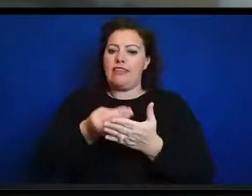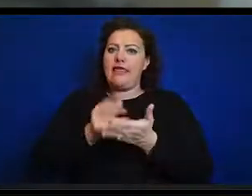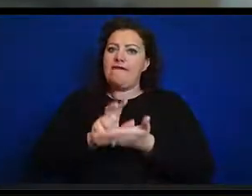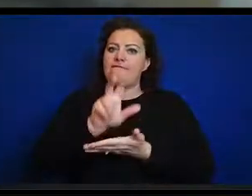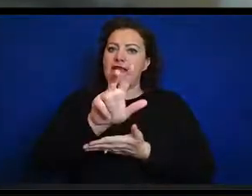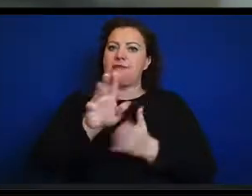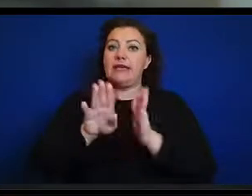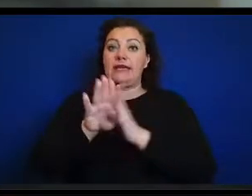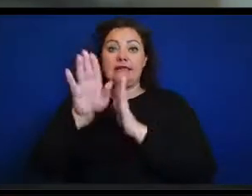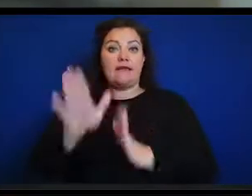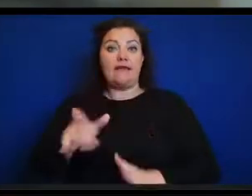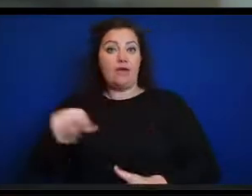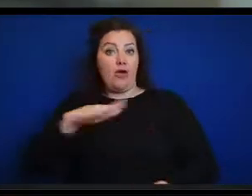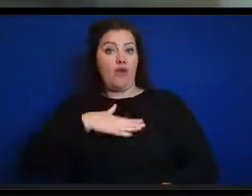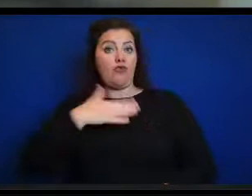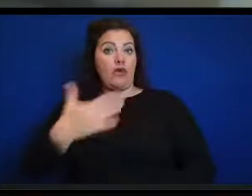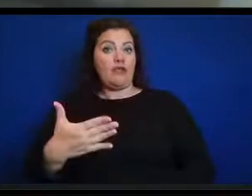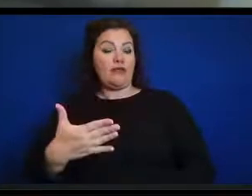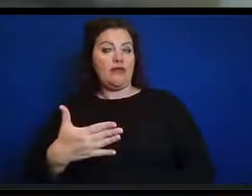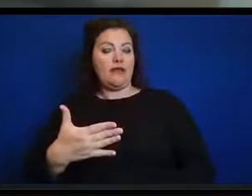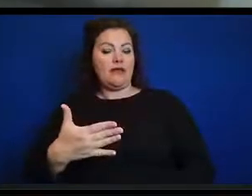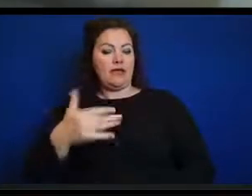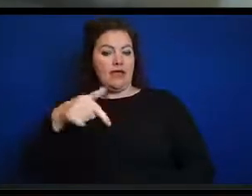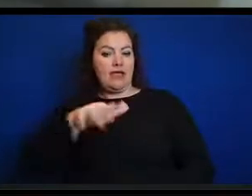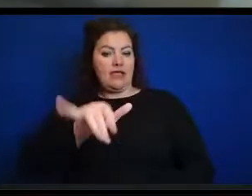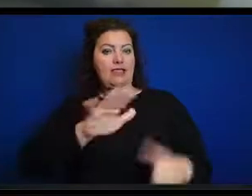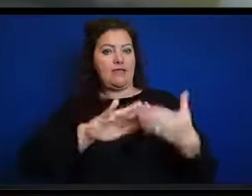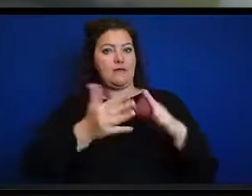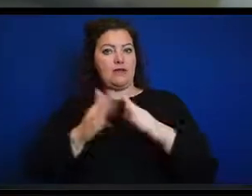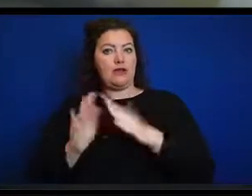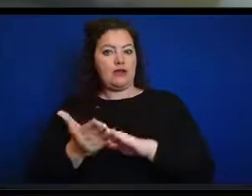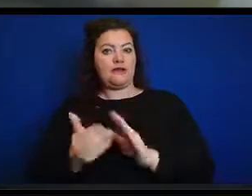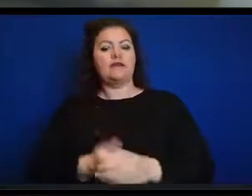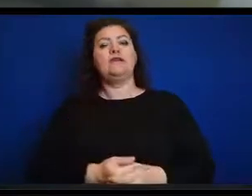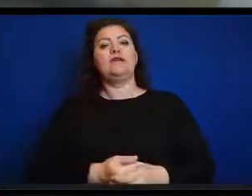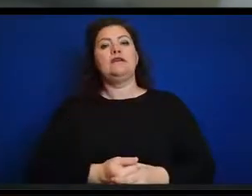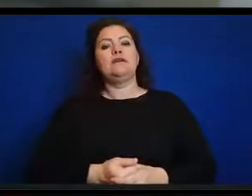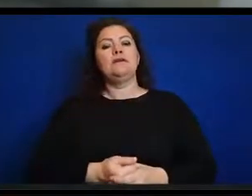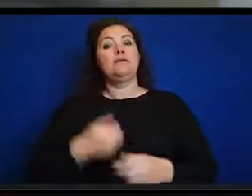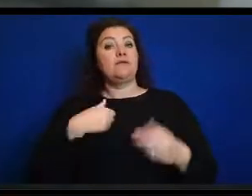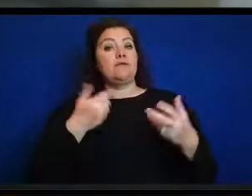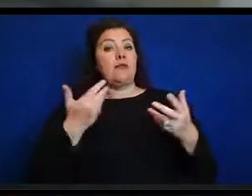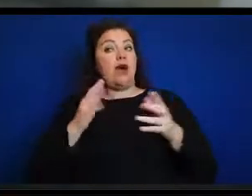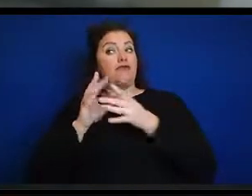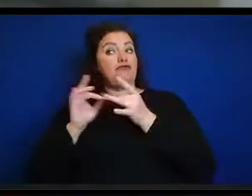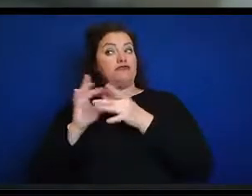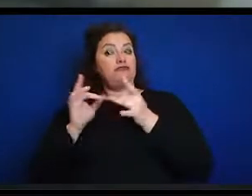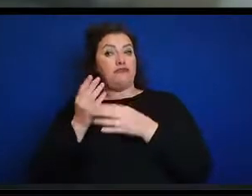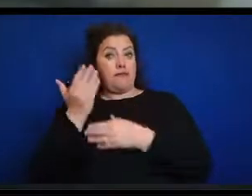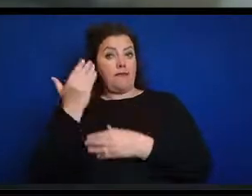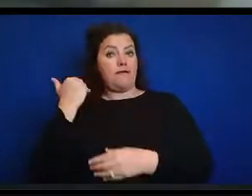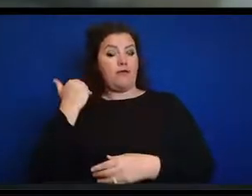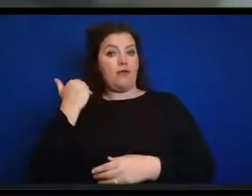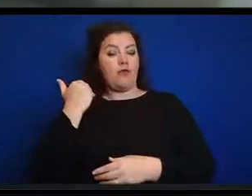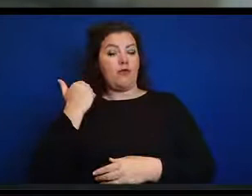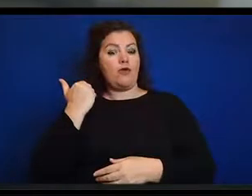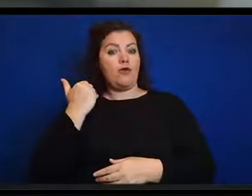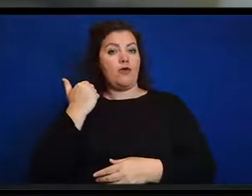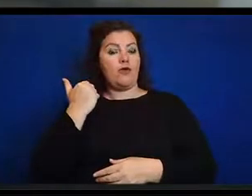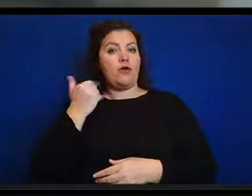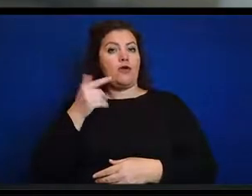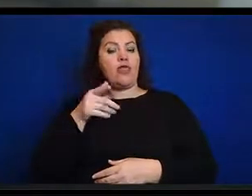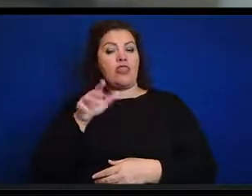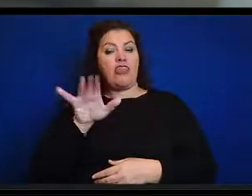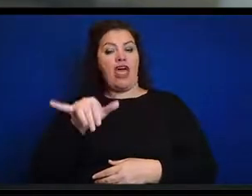developers are willing to make into these communities. As I said earlier, the finding